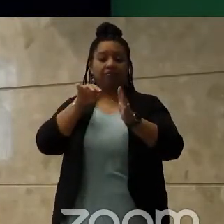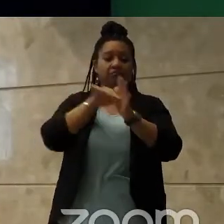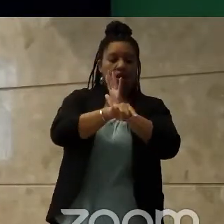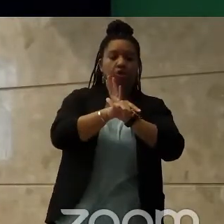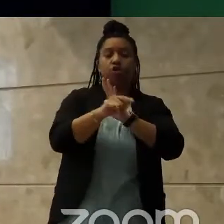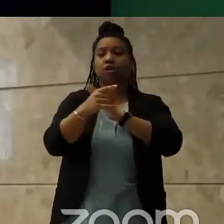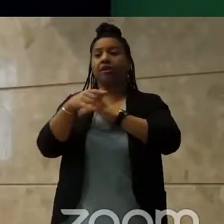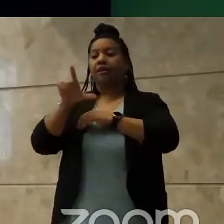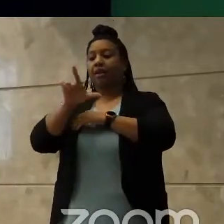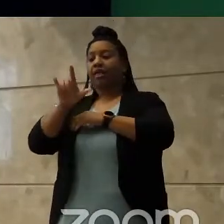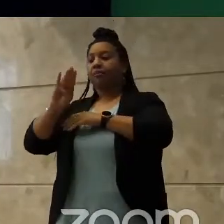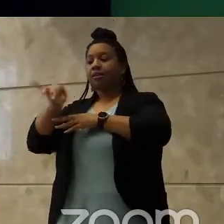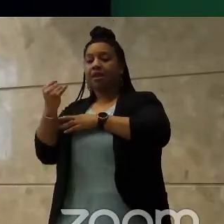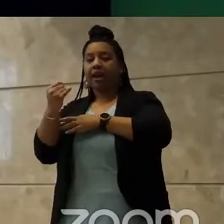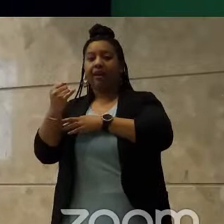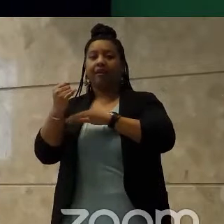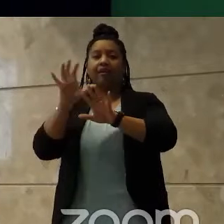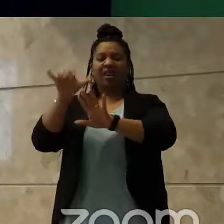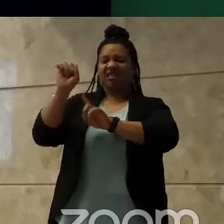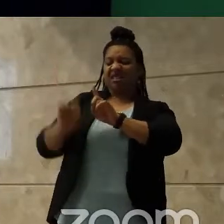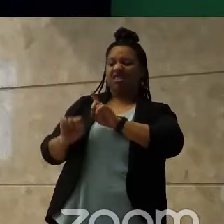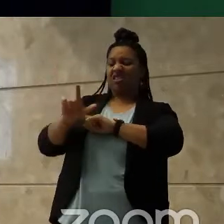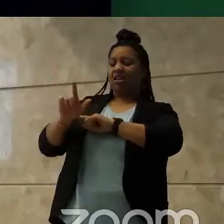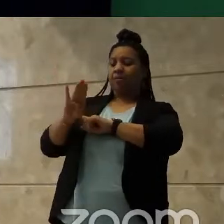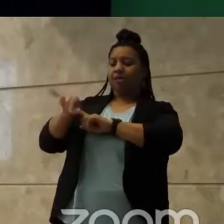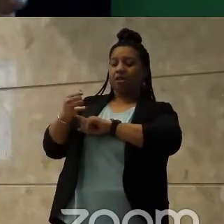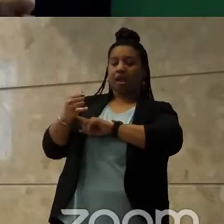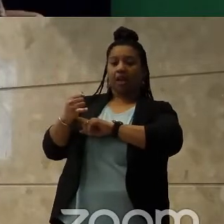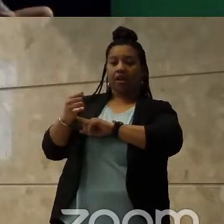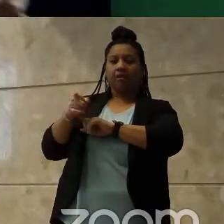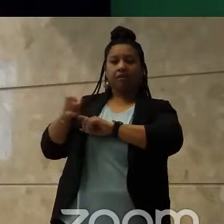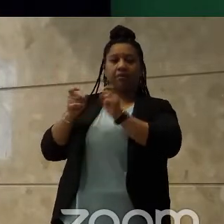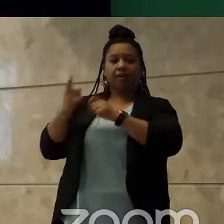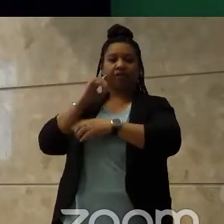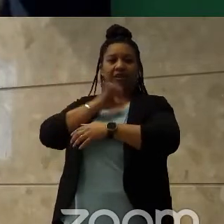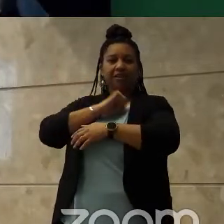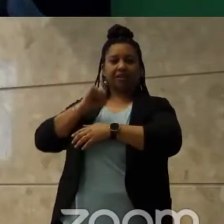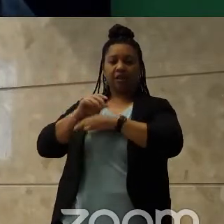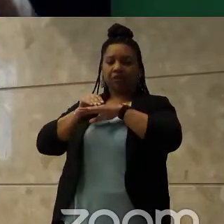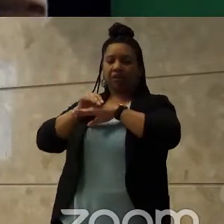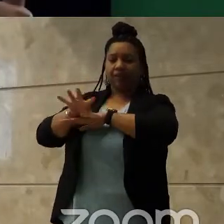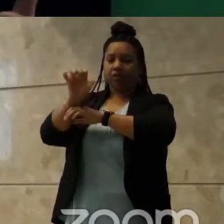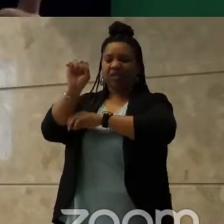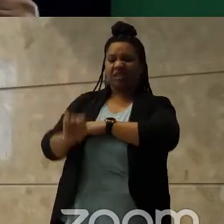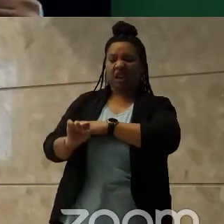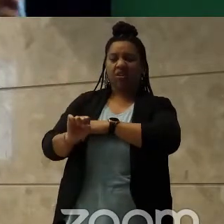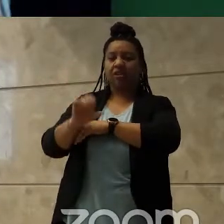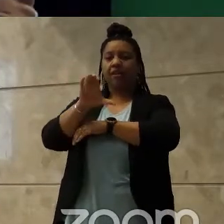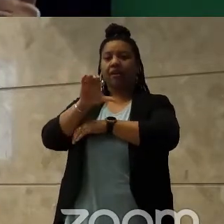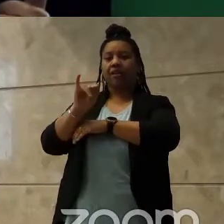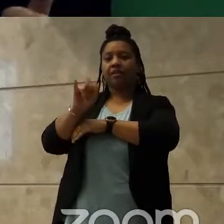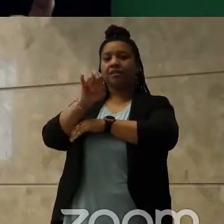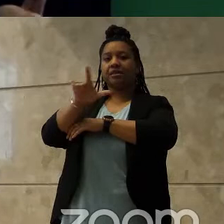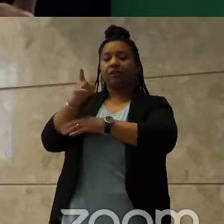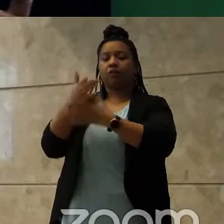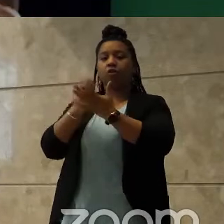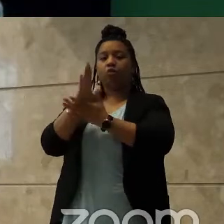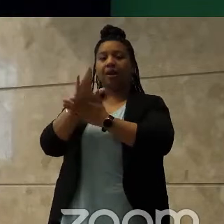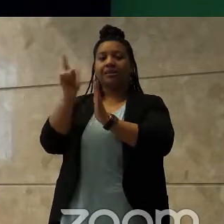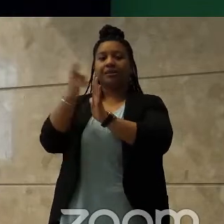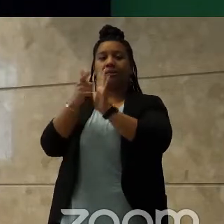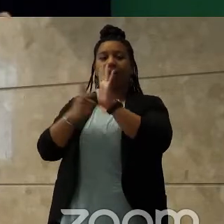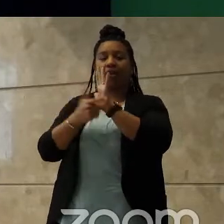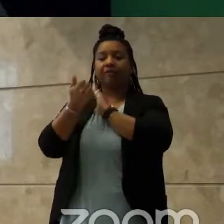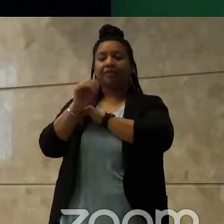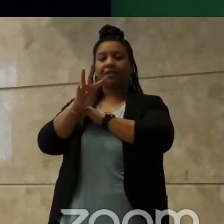that Southerner, LBJ, the master of the Senate, could influence the South, and the Civil Rights Bill of